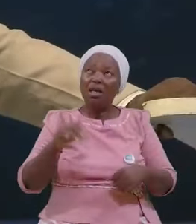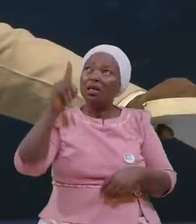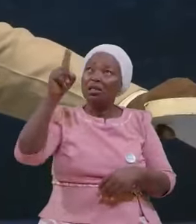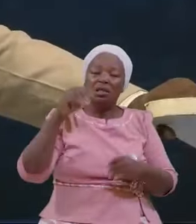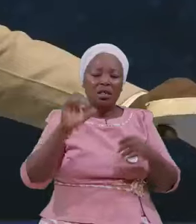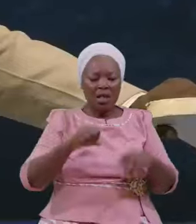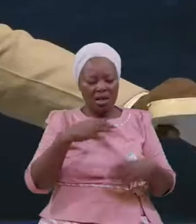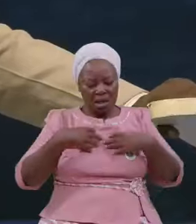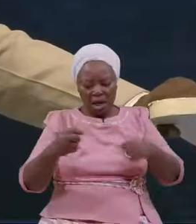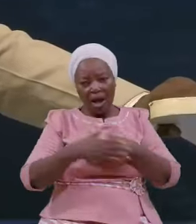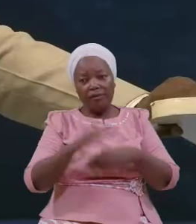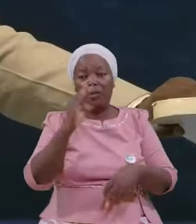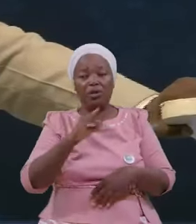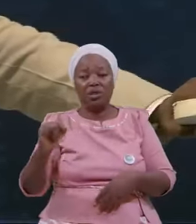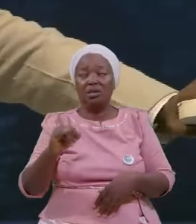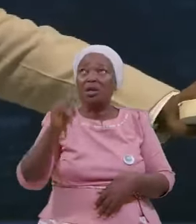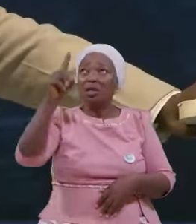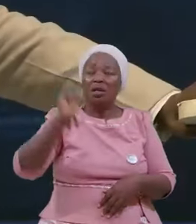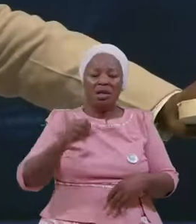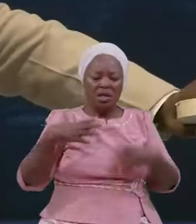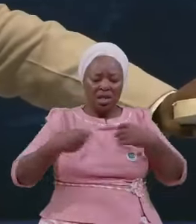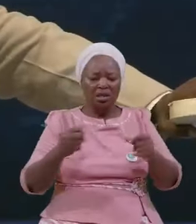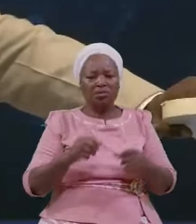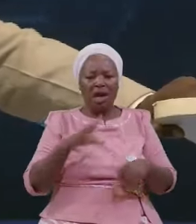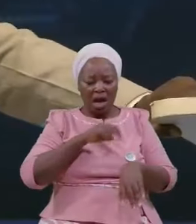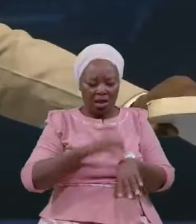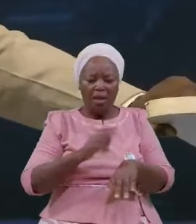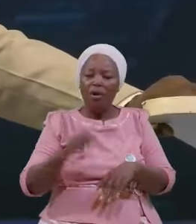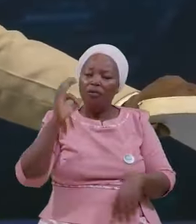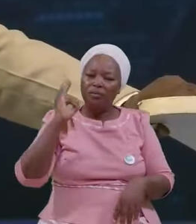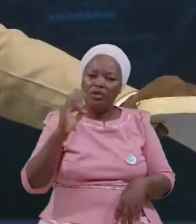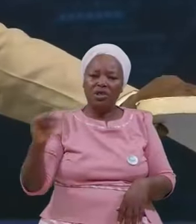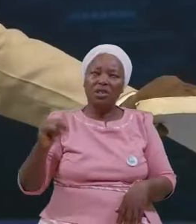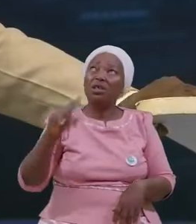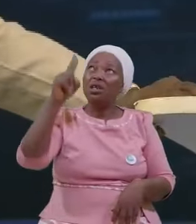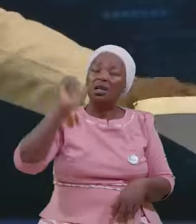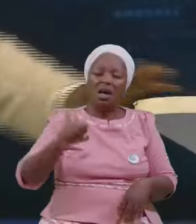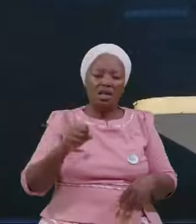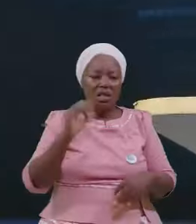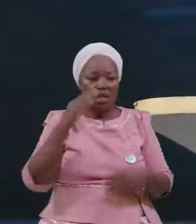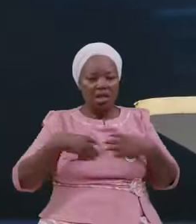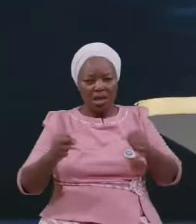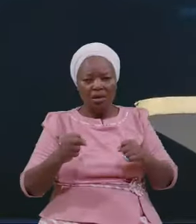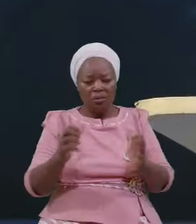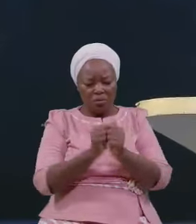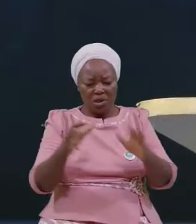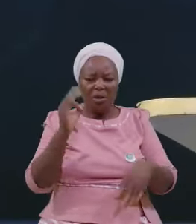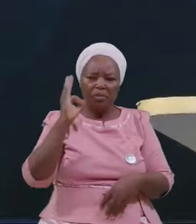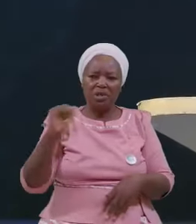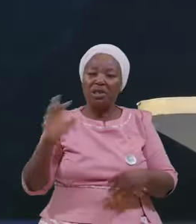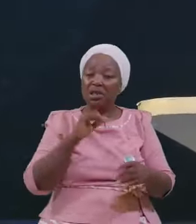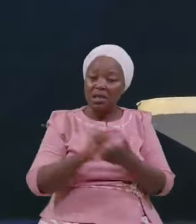can heal during the preaching. He can heal without preaching. That's why I'm sure